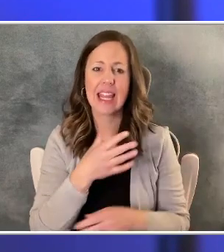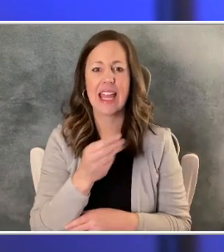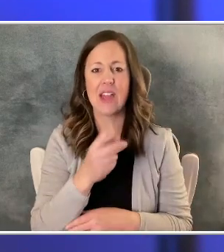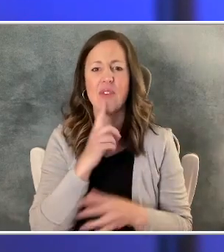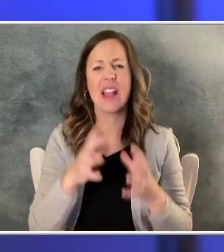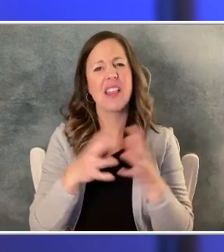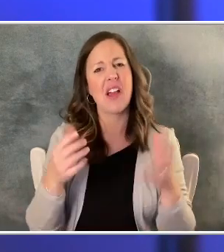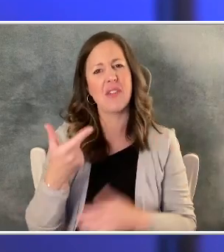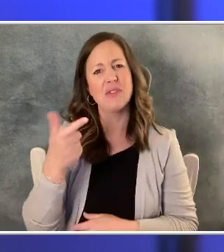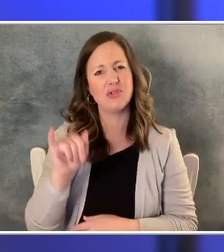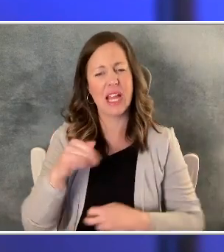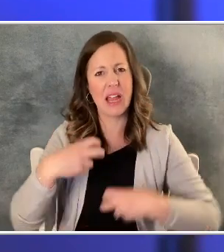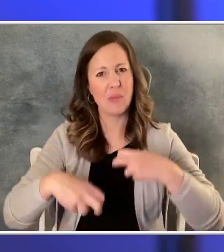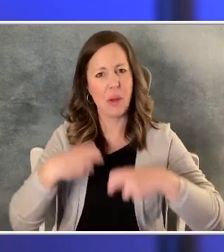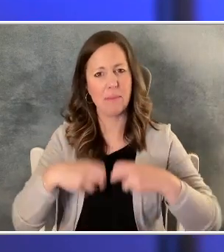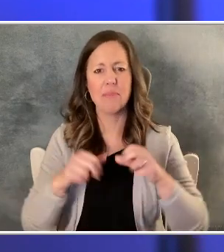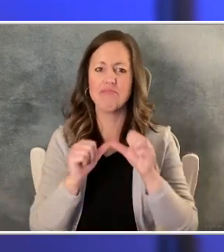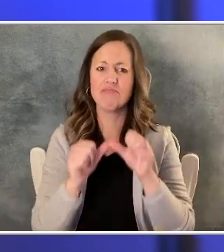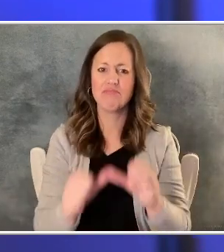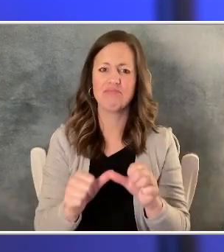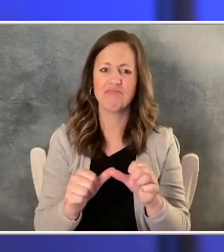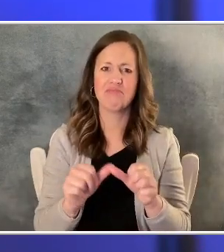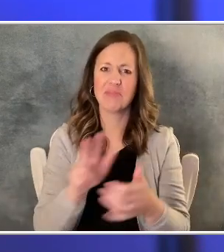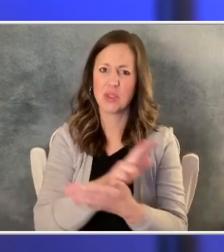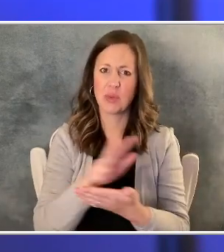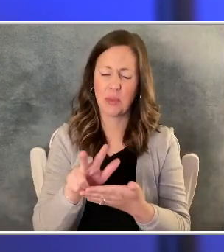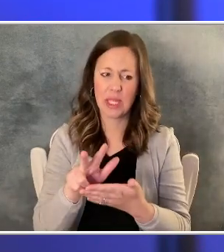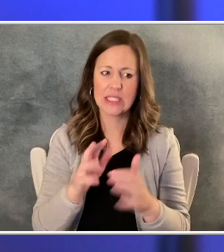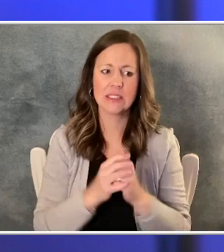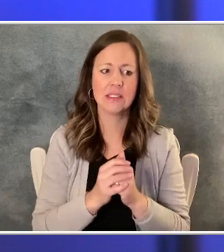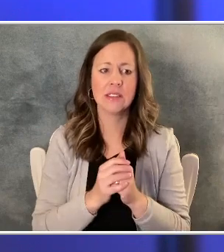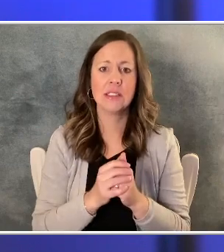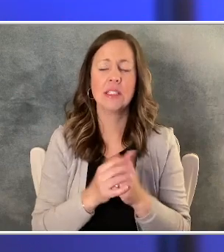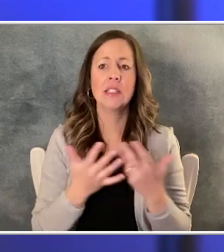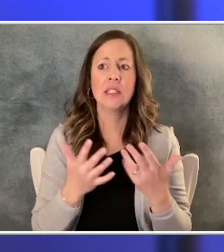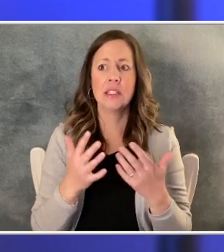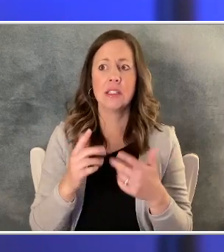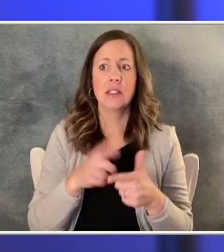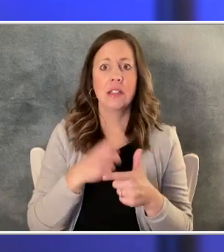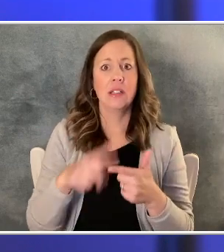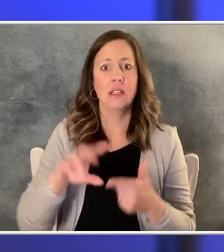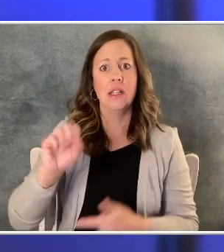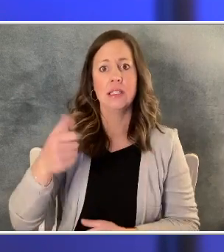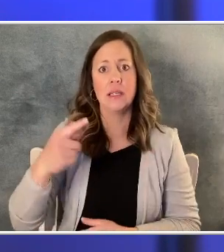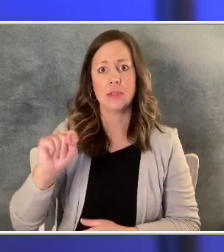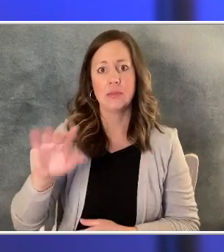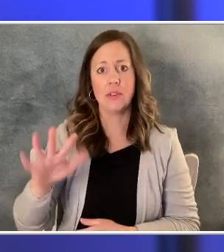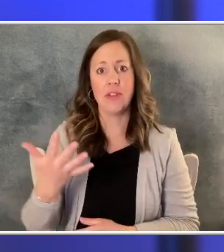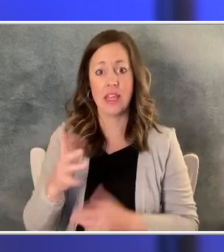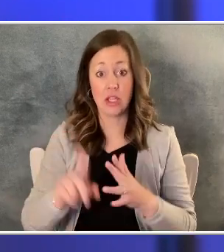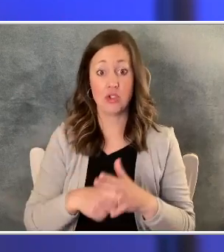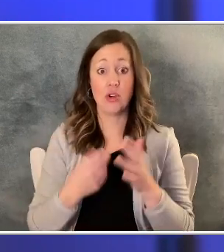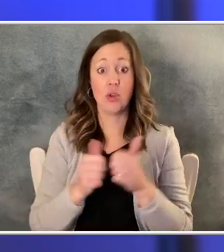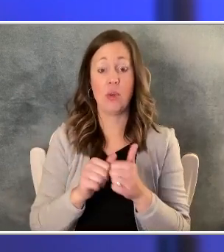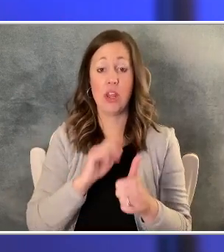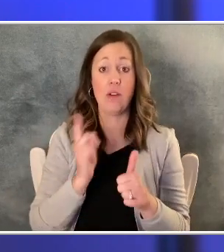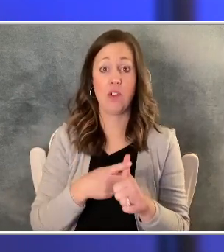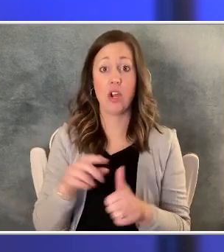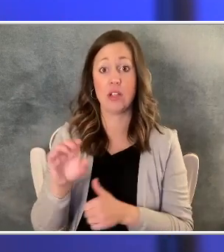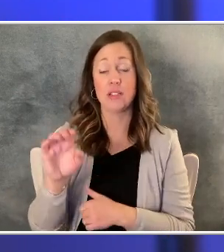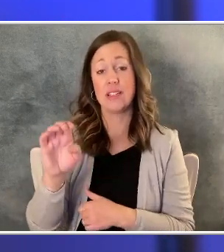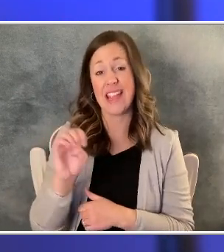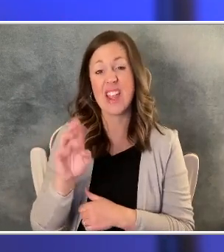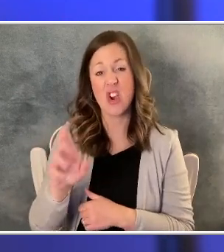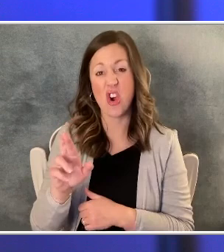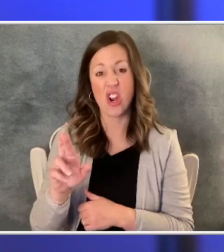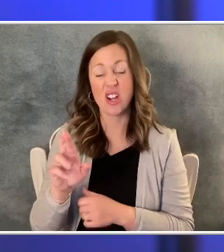problems. It lasted for about 3 weeks, and then on September 5th, we started with our first emergency room visit.